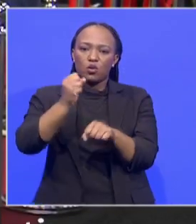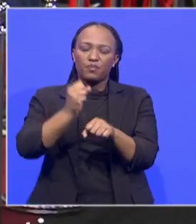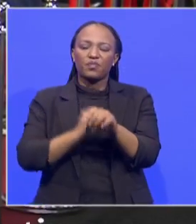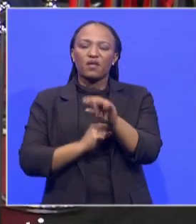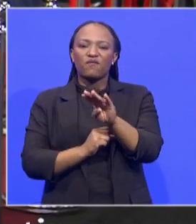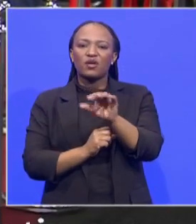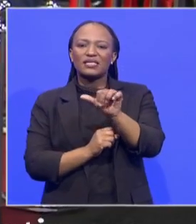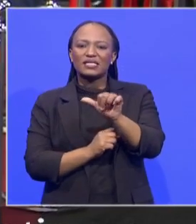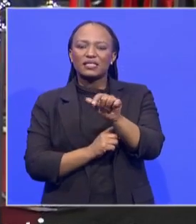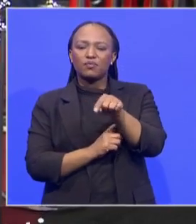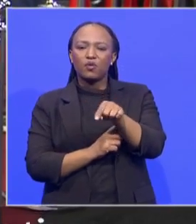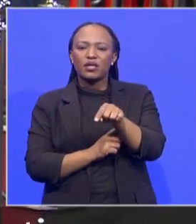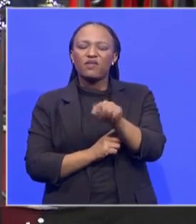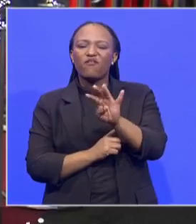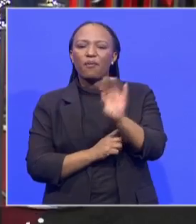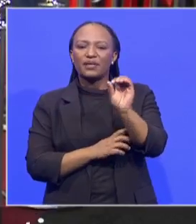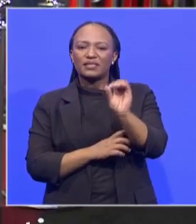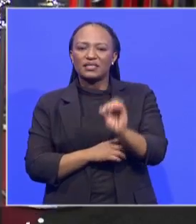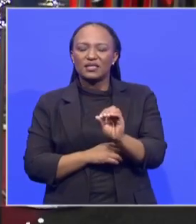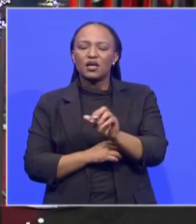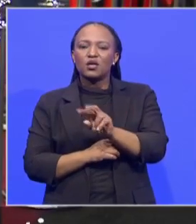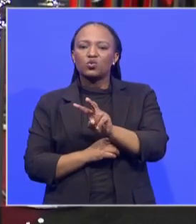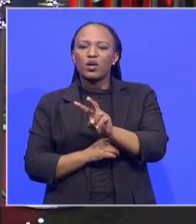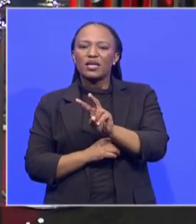22.6% of the